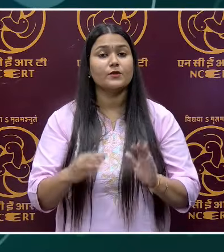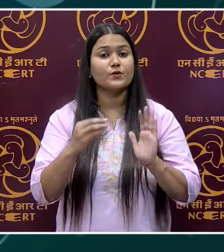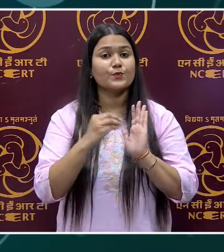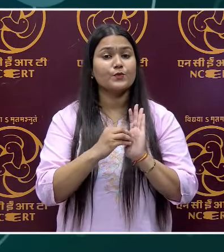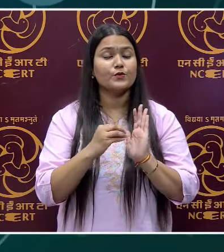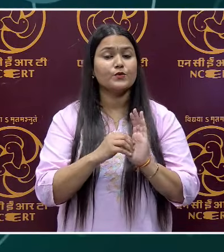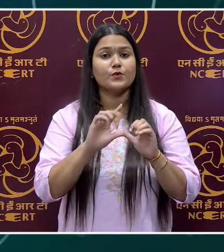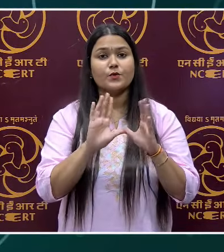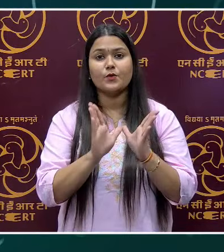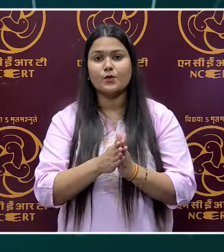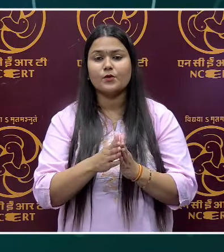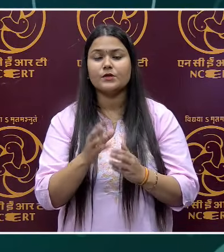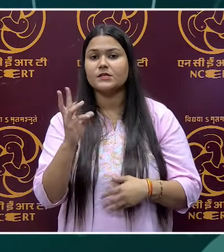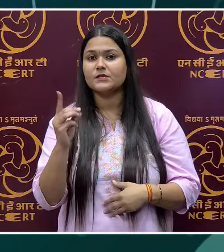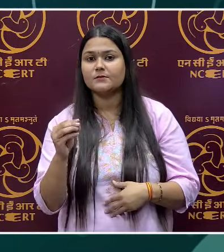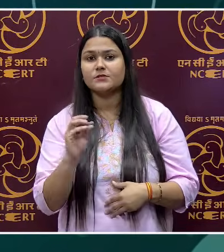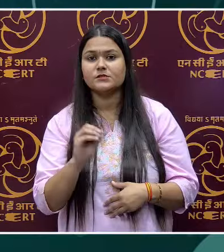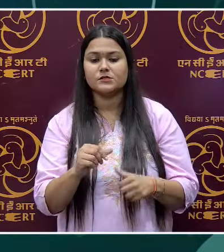4